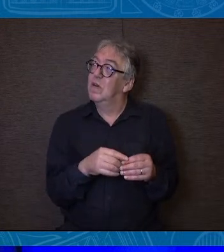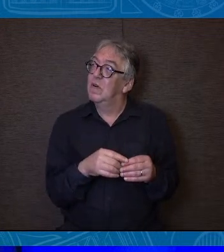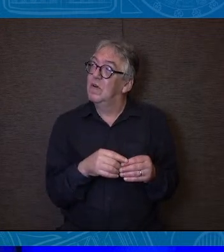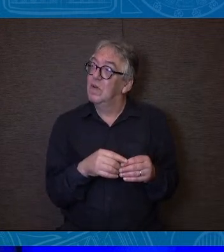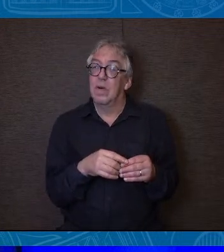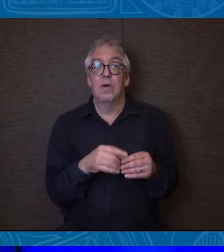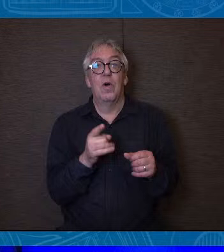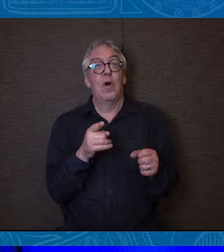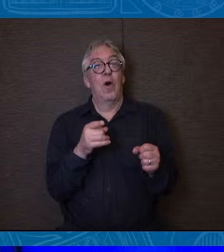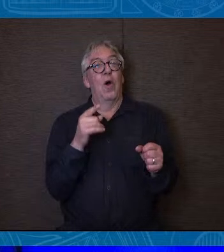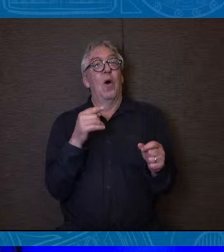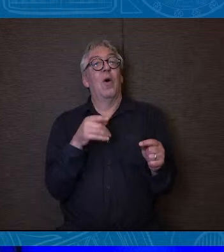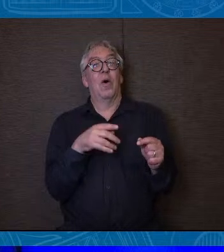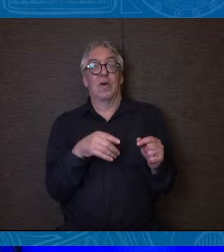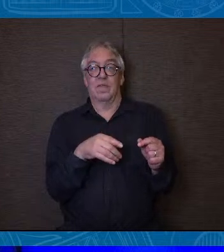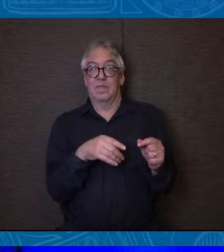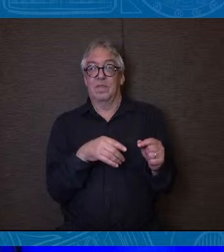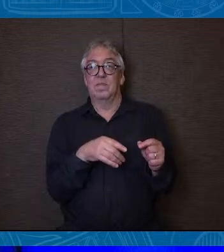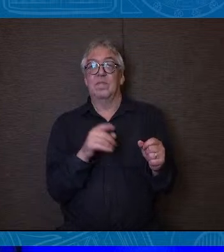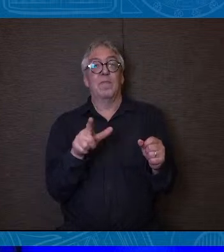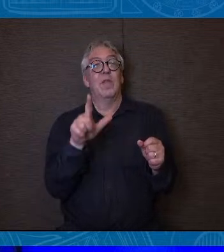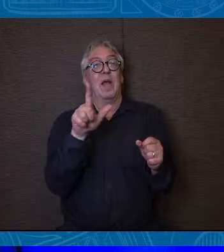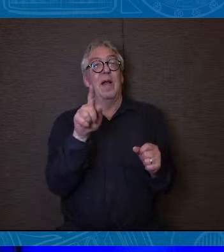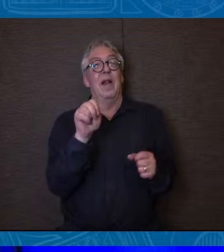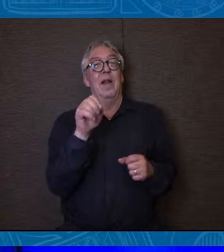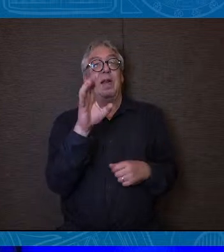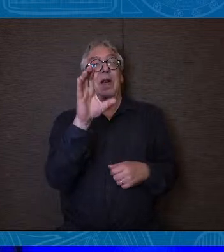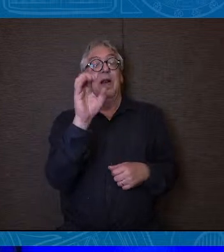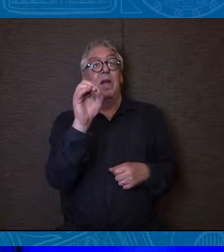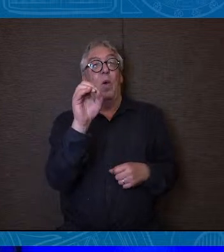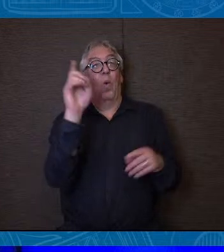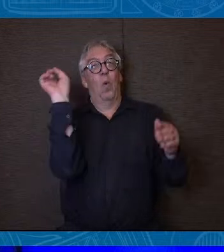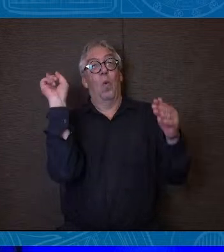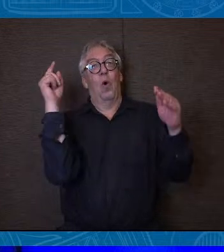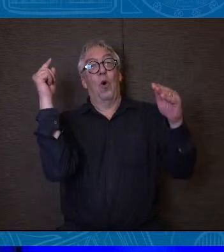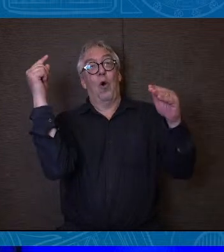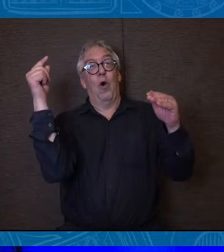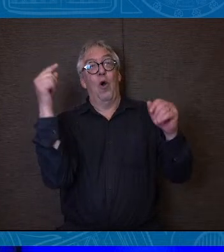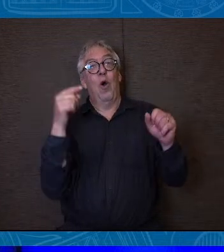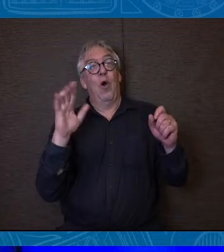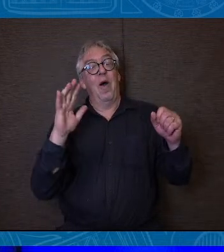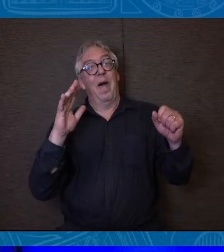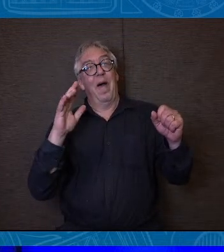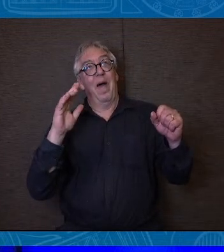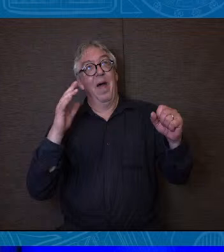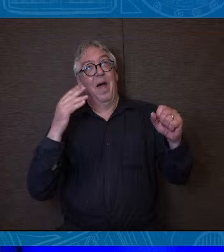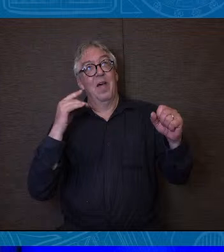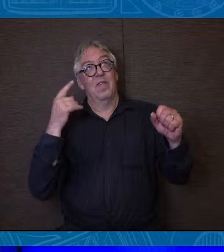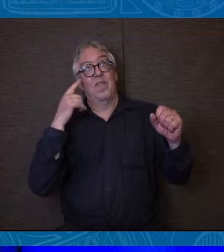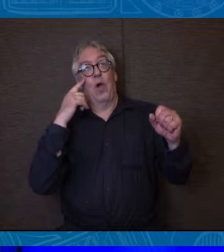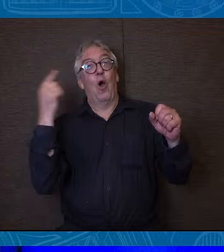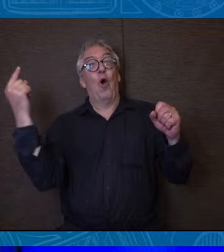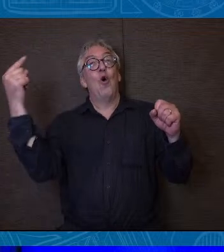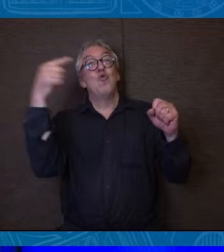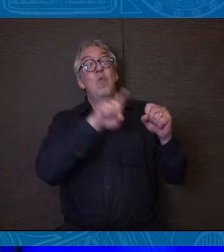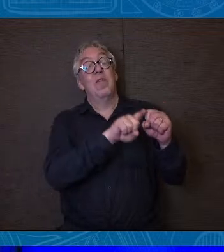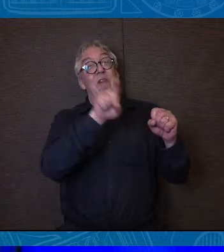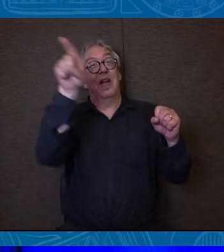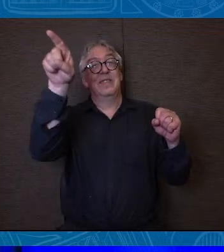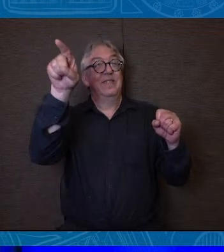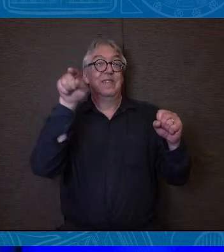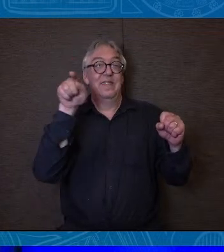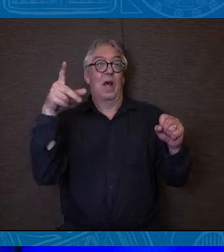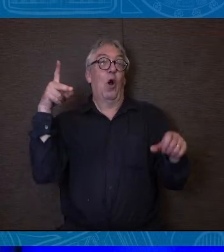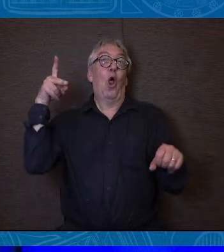The reflections from the LEO satellite constellations, they are hurting some of the deep space exploration as